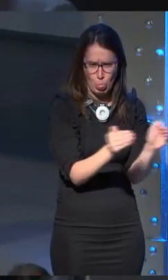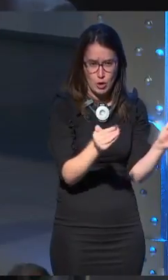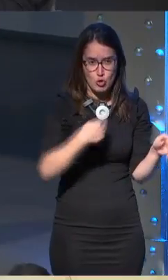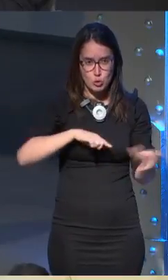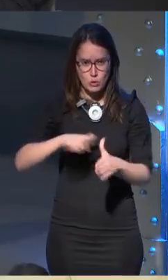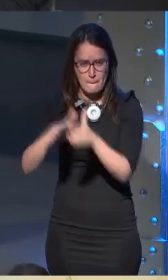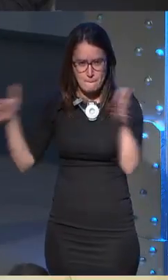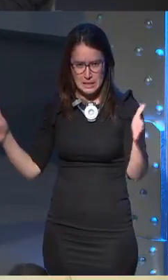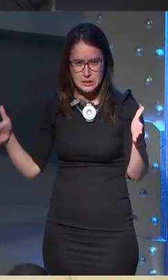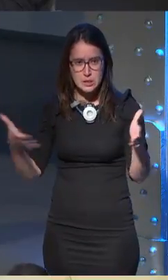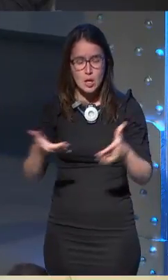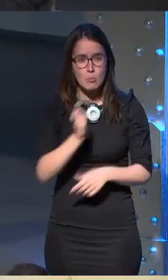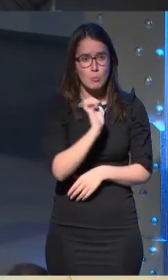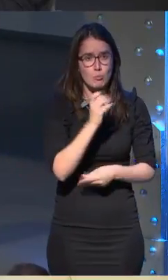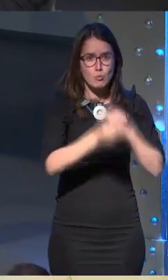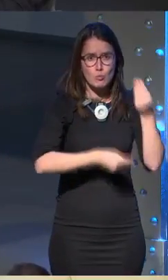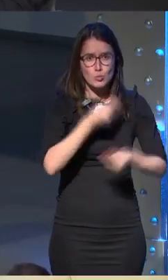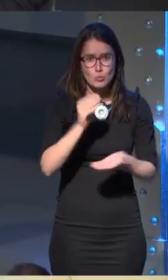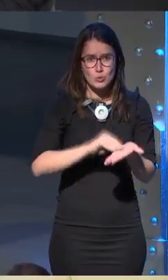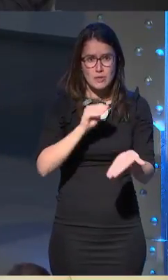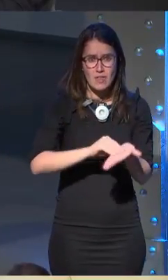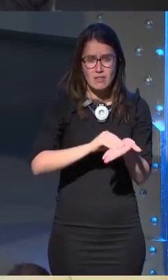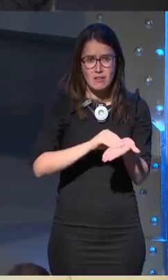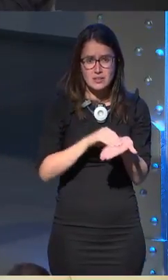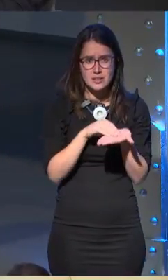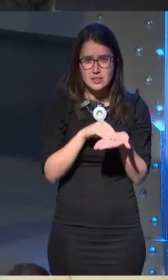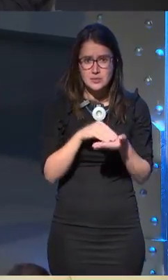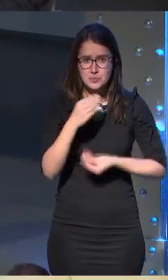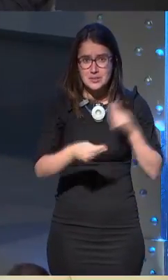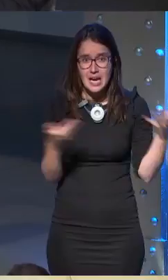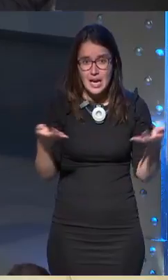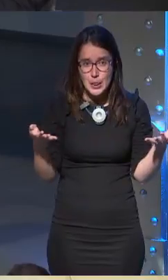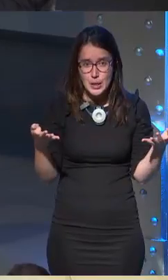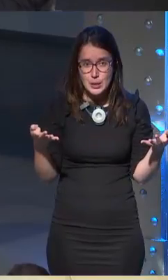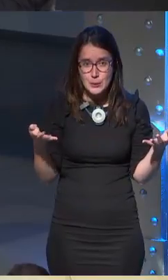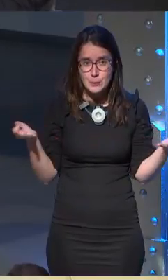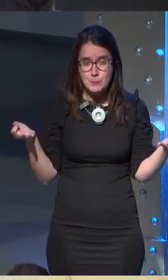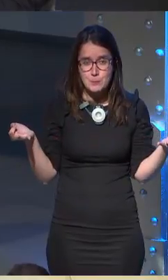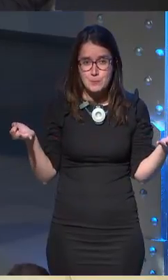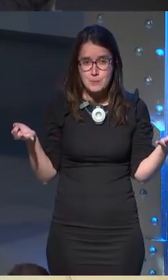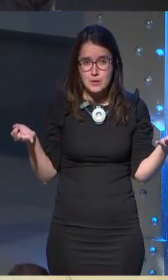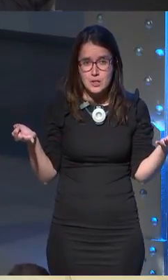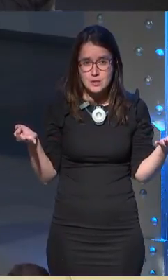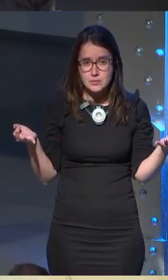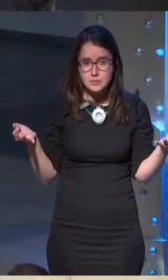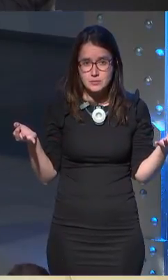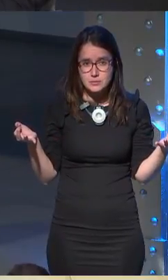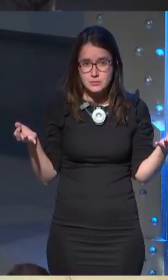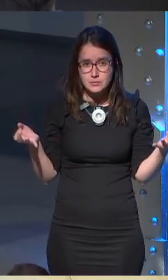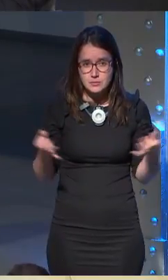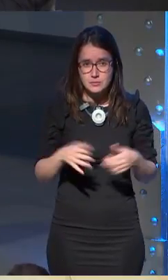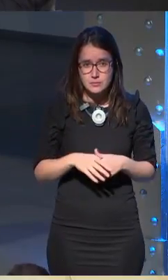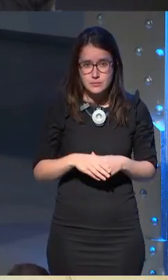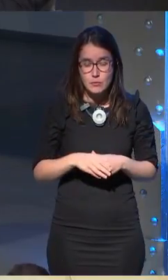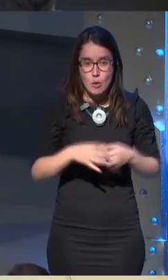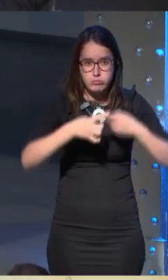do things that are, with cost in mind. So where